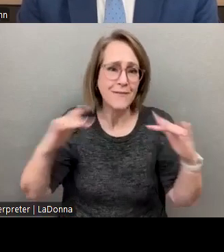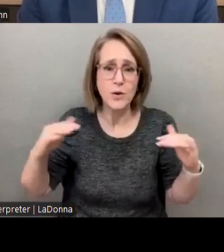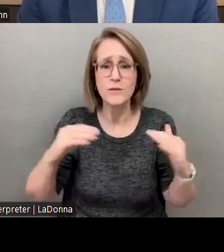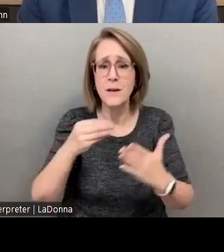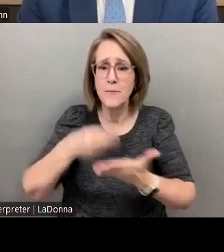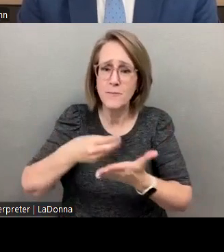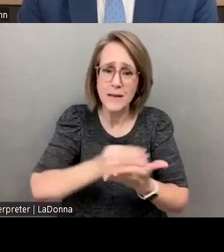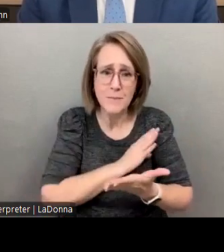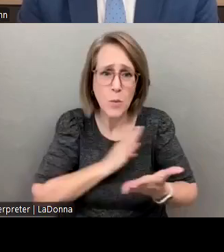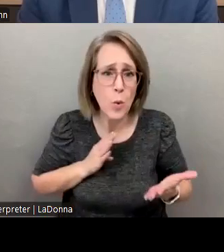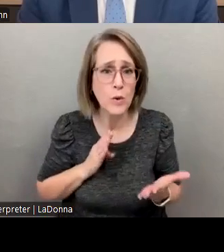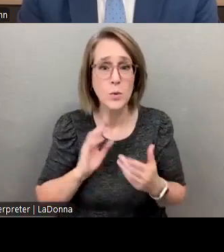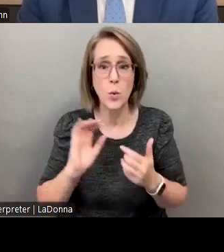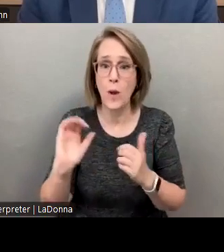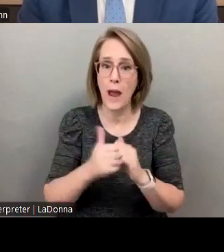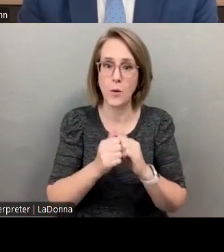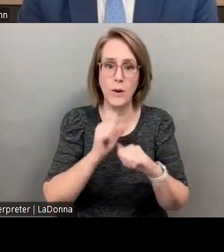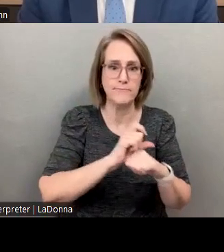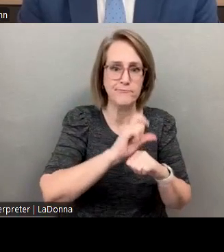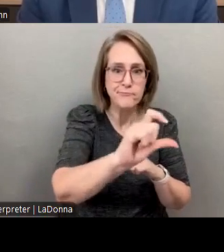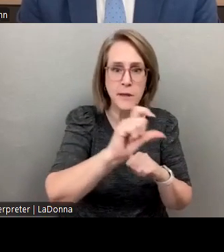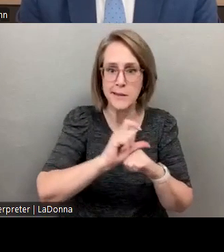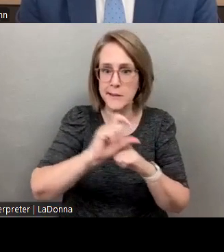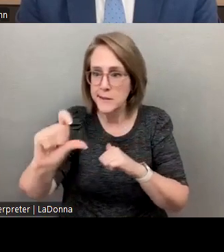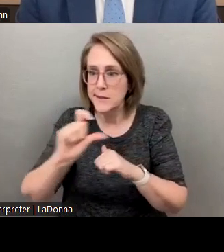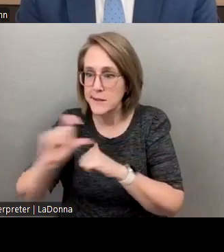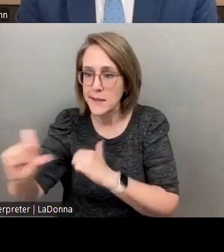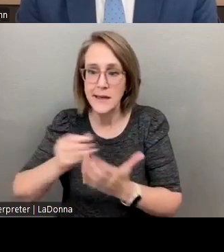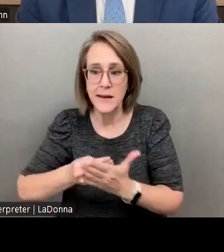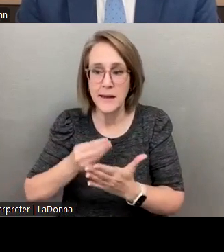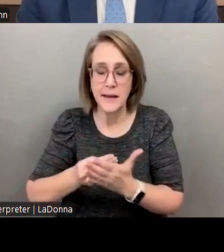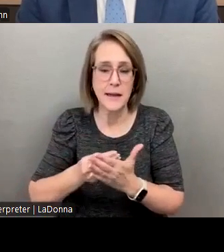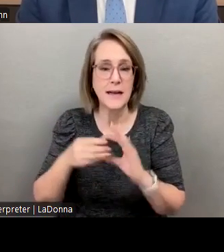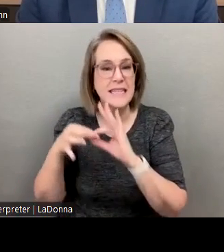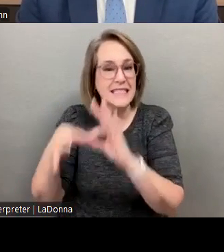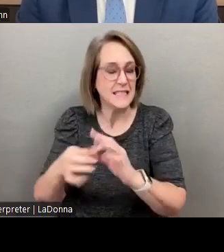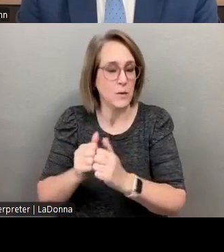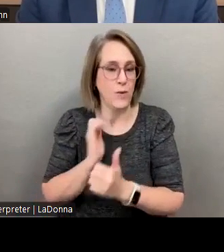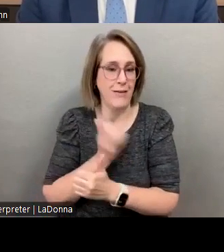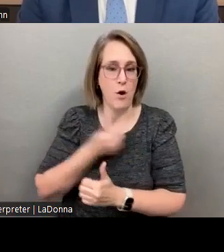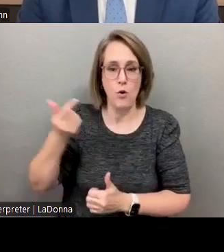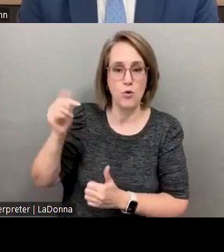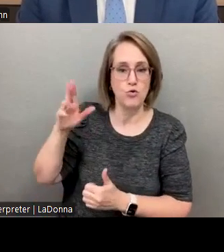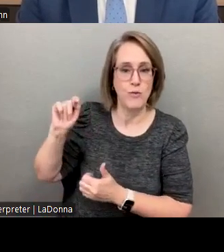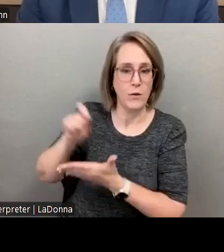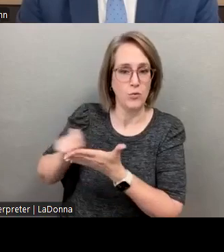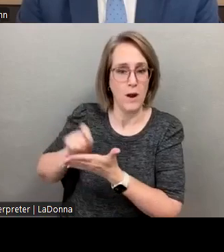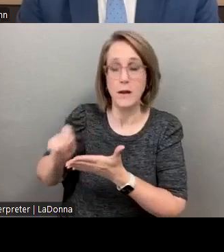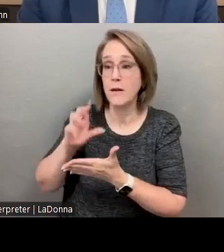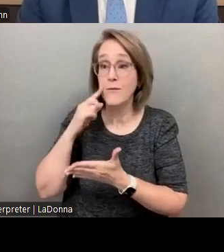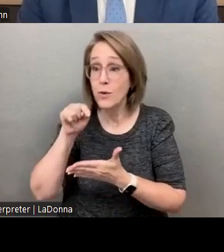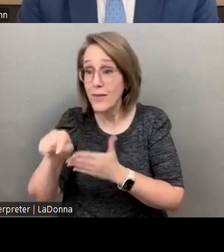where to best allocate these funds consistent with the grant requirements and the unique needs of that